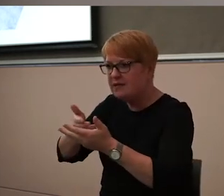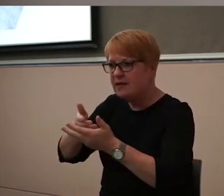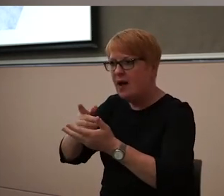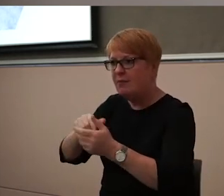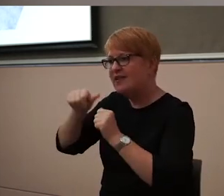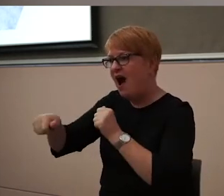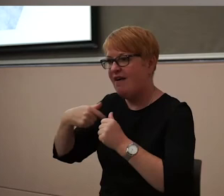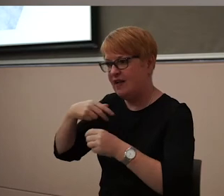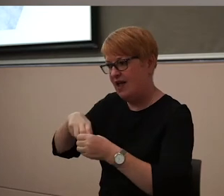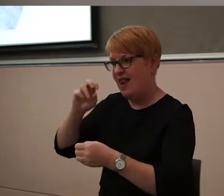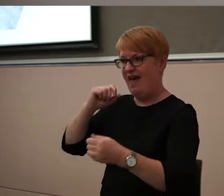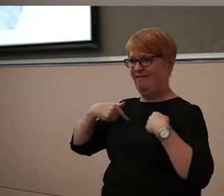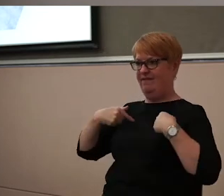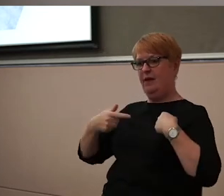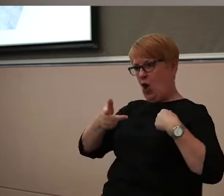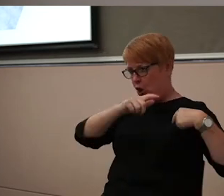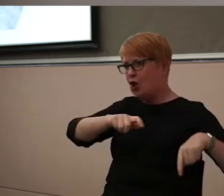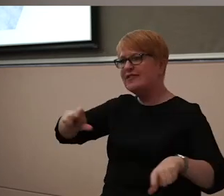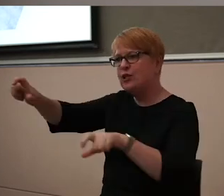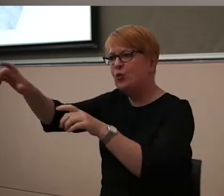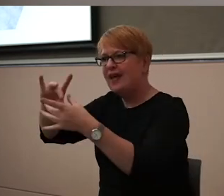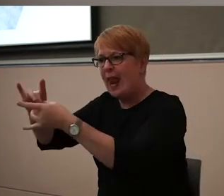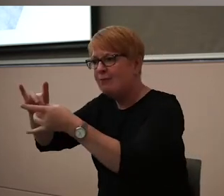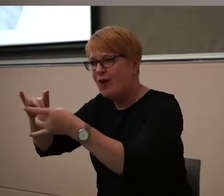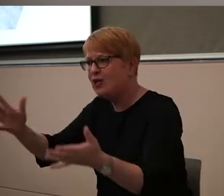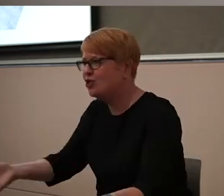to make these connections, and